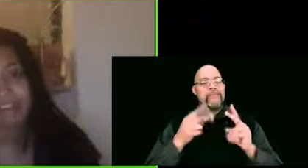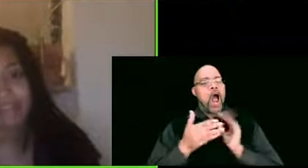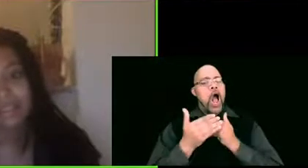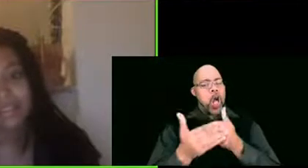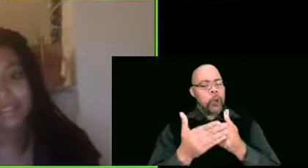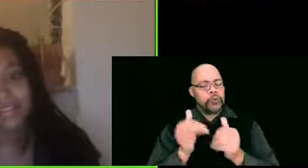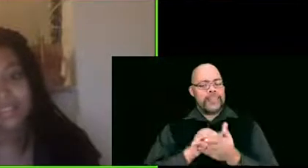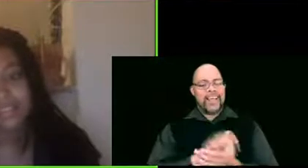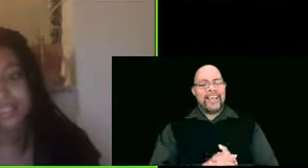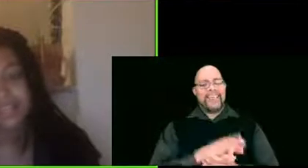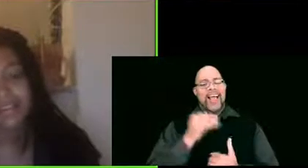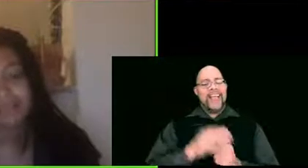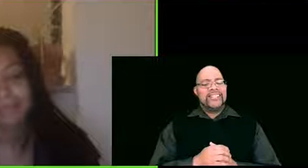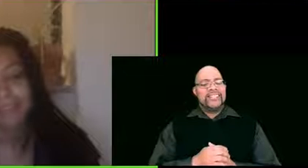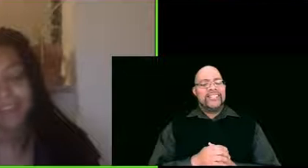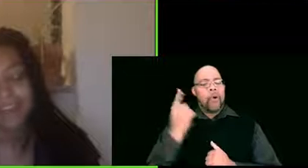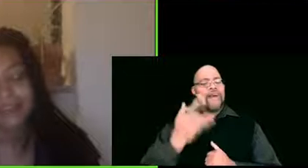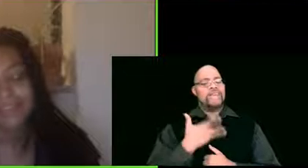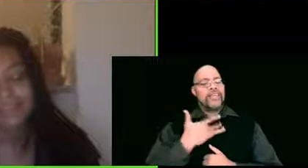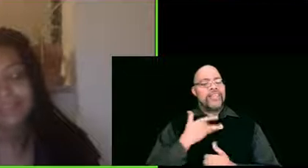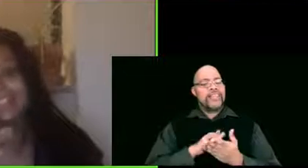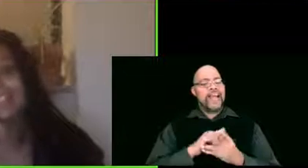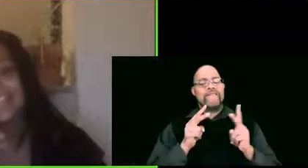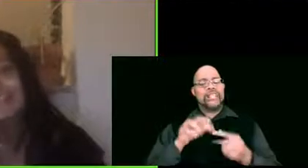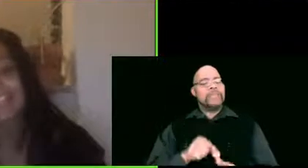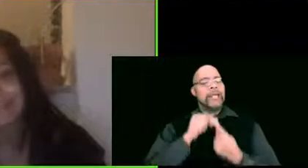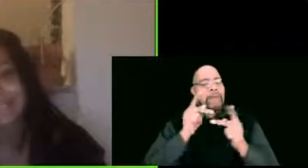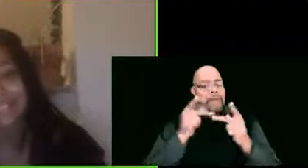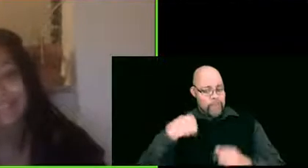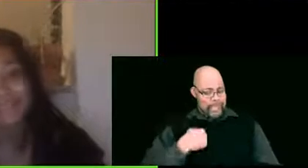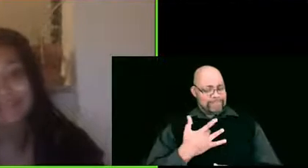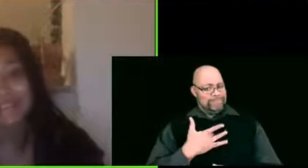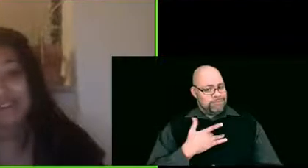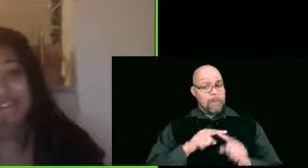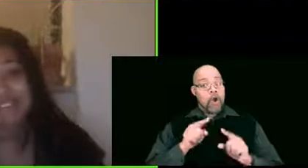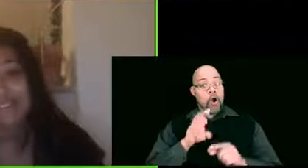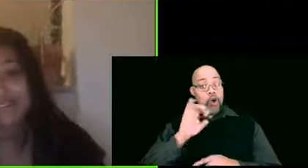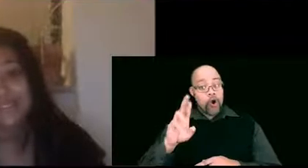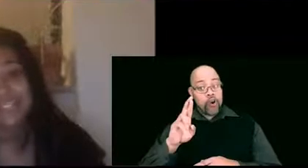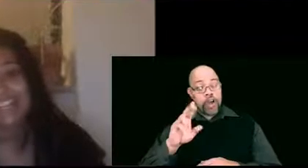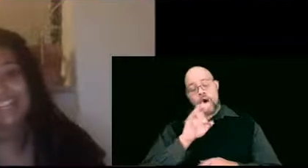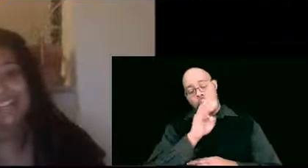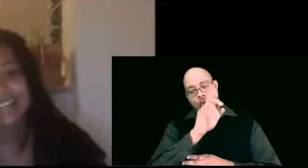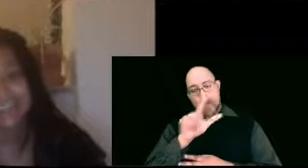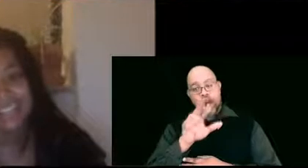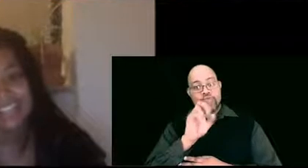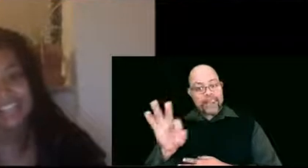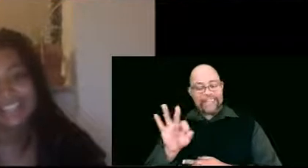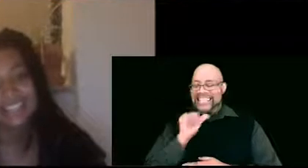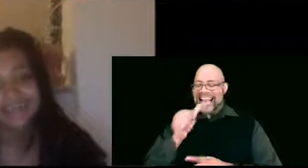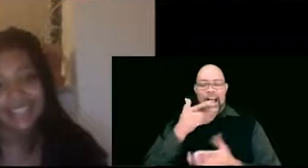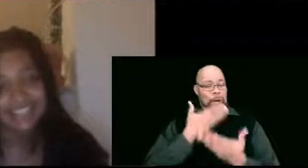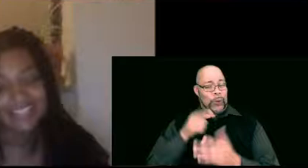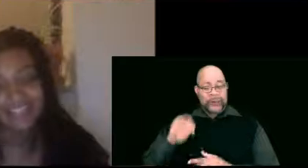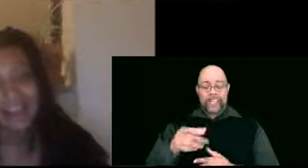I'm very, very close to in that sense. And I always feel just it's a very special place to me. But the coral reefs, unfortunately, are not in the